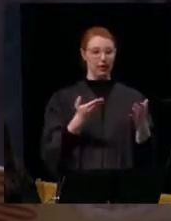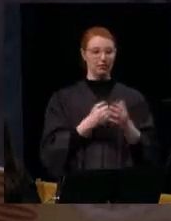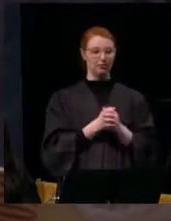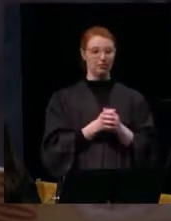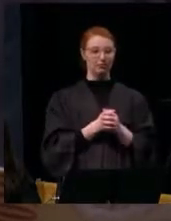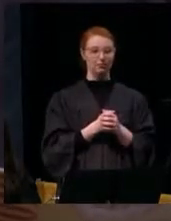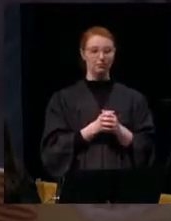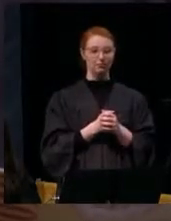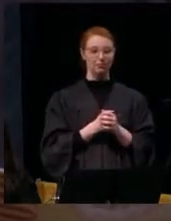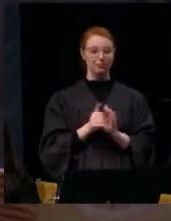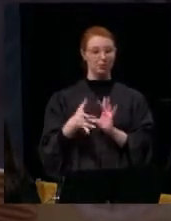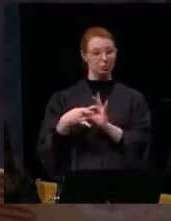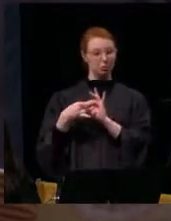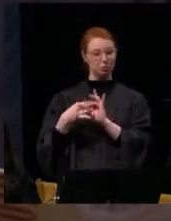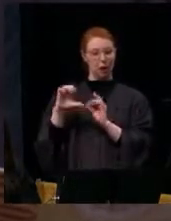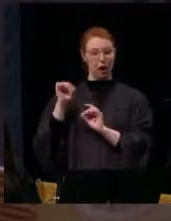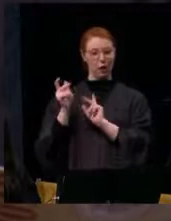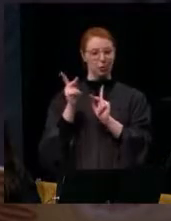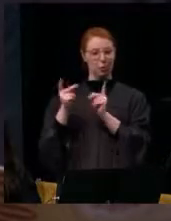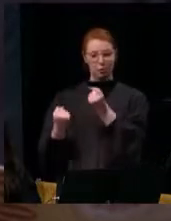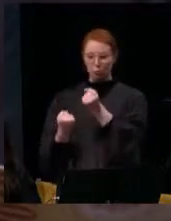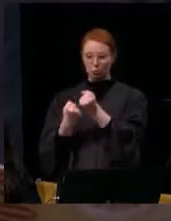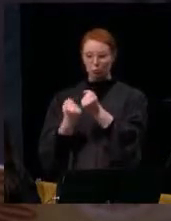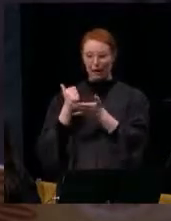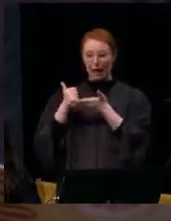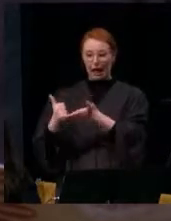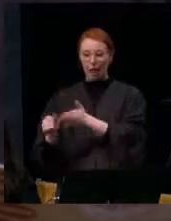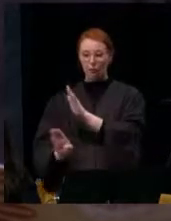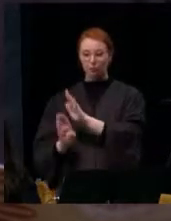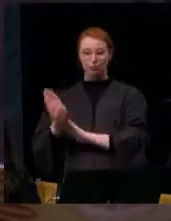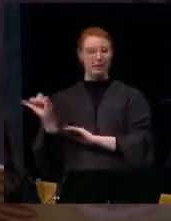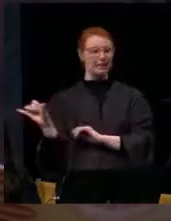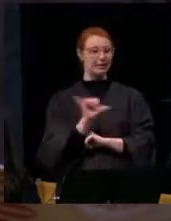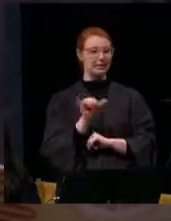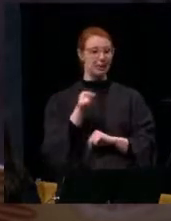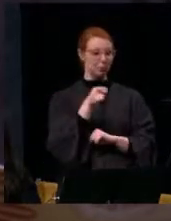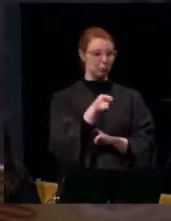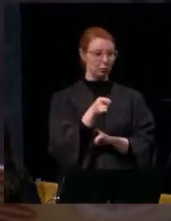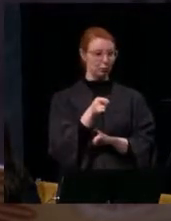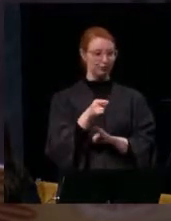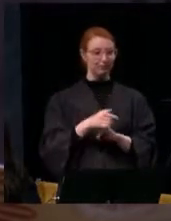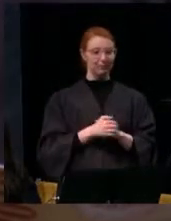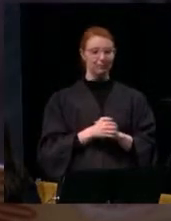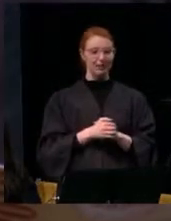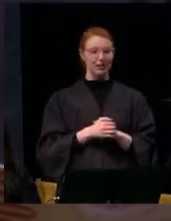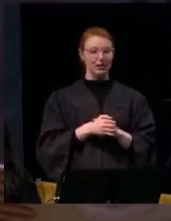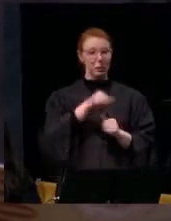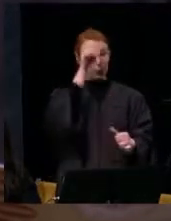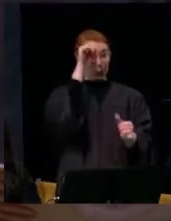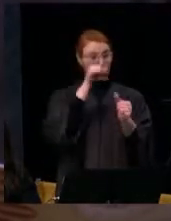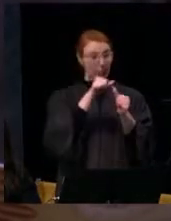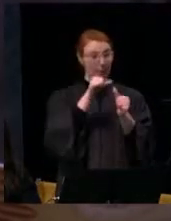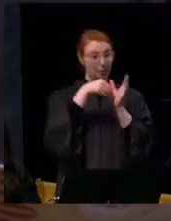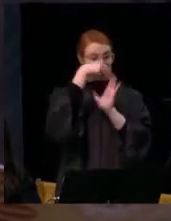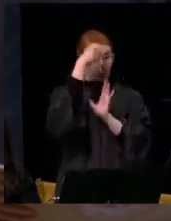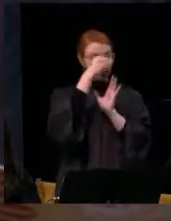into others as countless have unto you? To retain and live the lessons which have molded